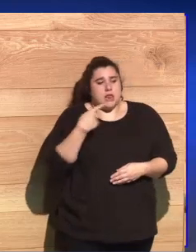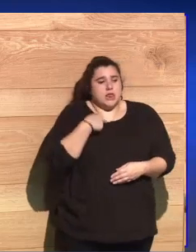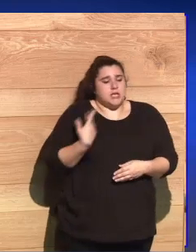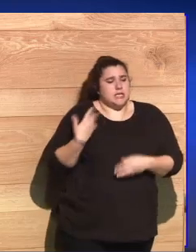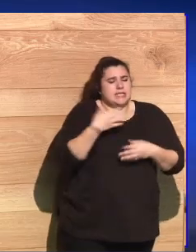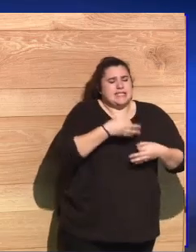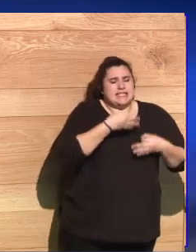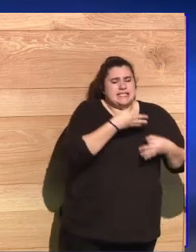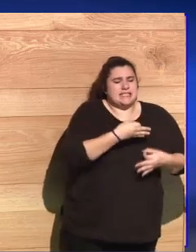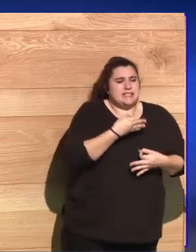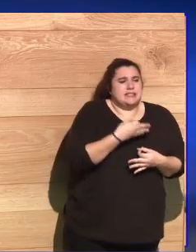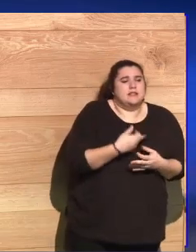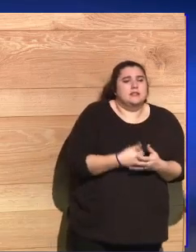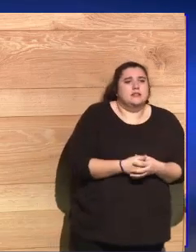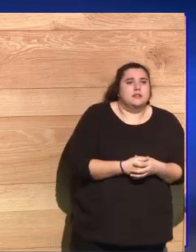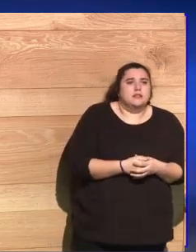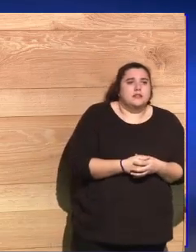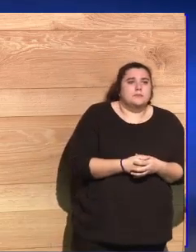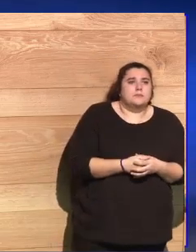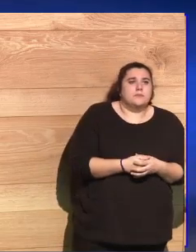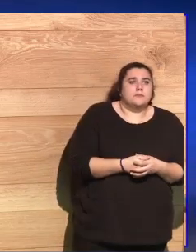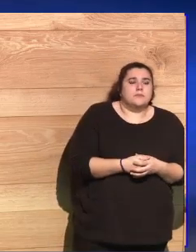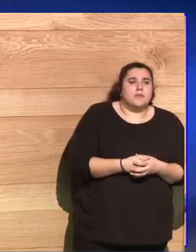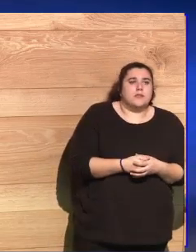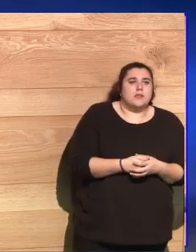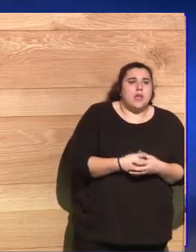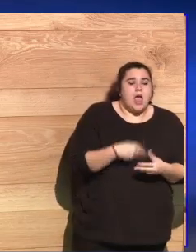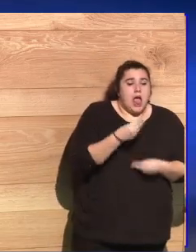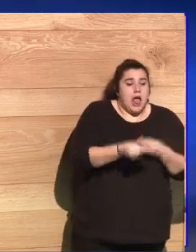Do as I say, not as I do.